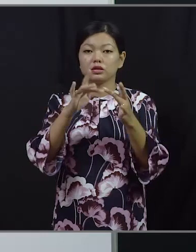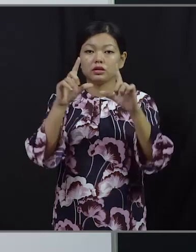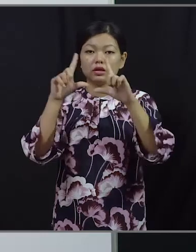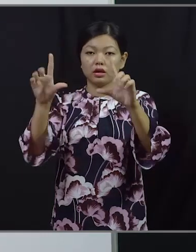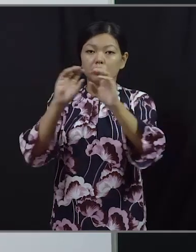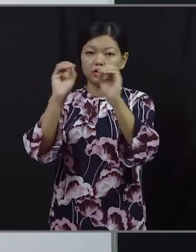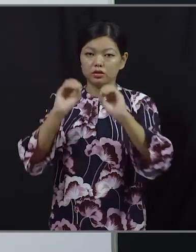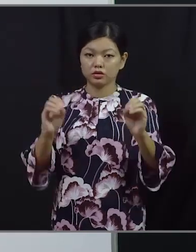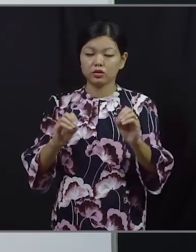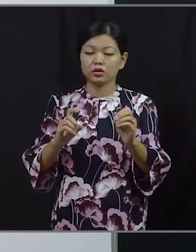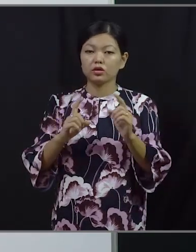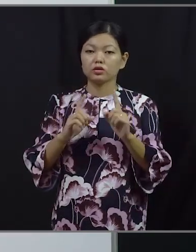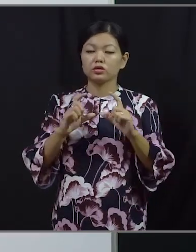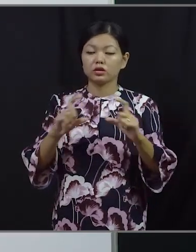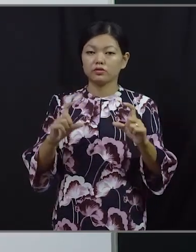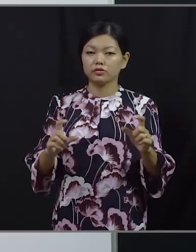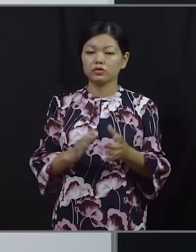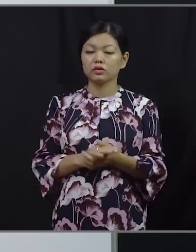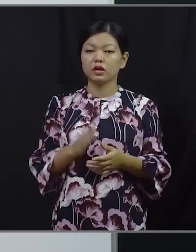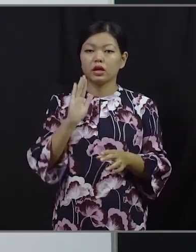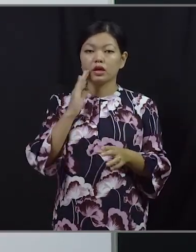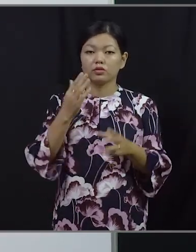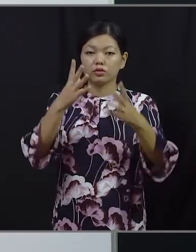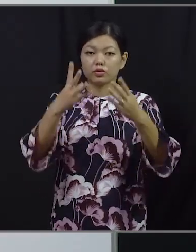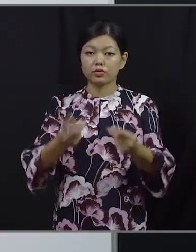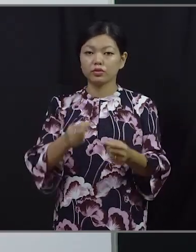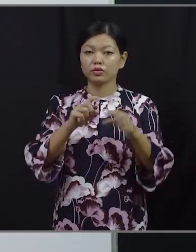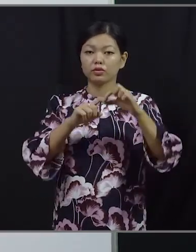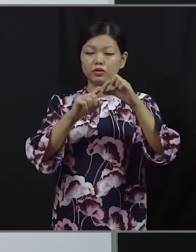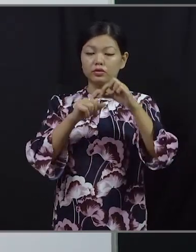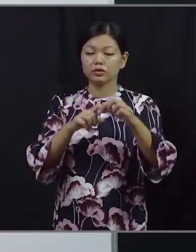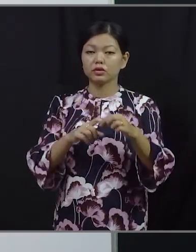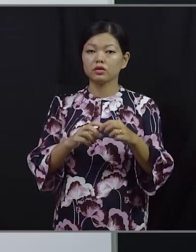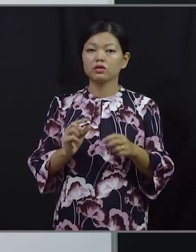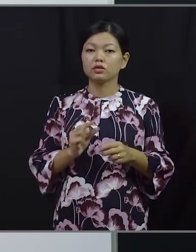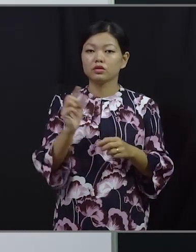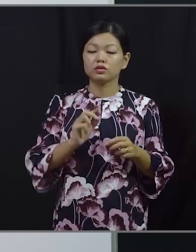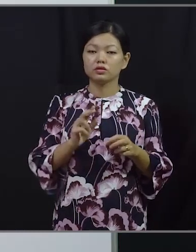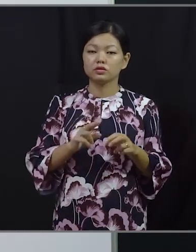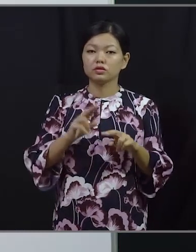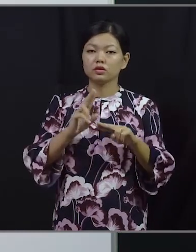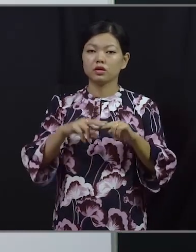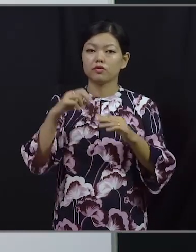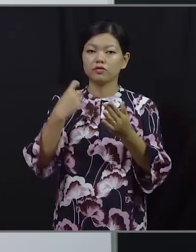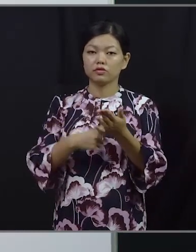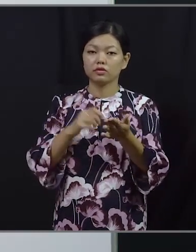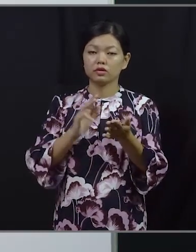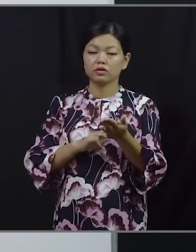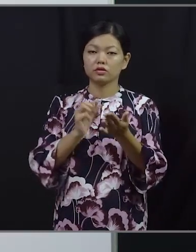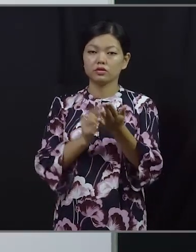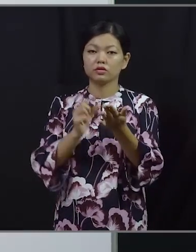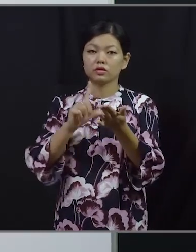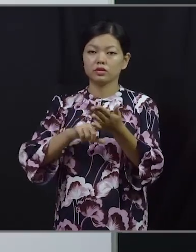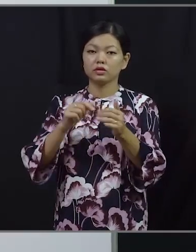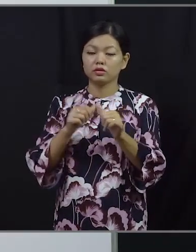object distance by using lens formula. Okay. So now, if F is the focal length of the convex lens using as a simple